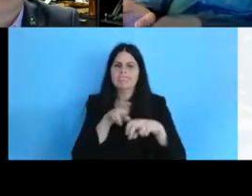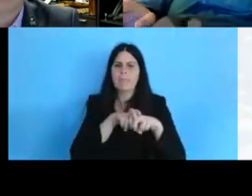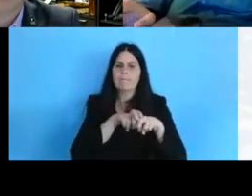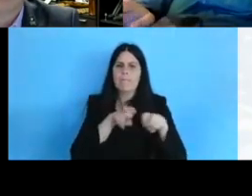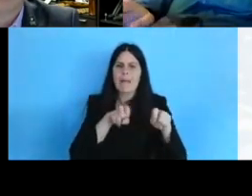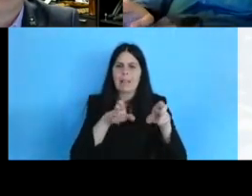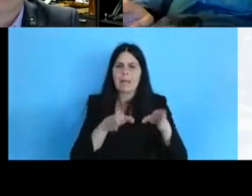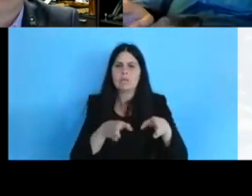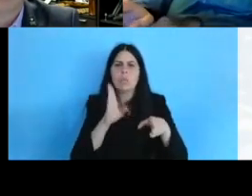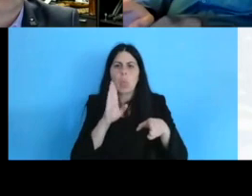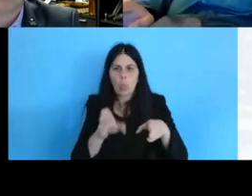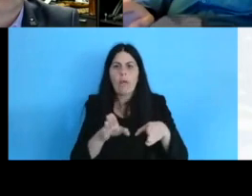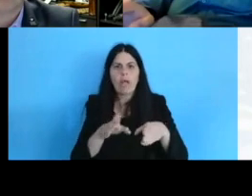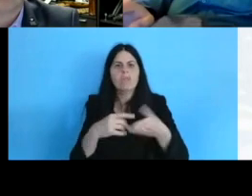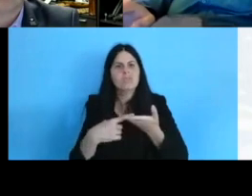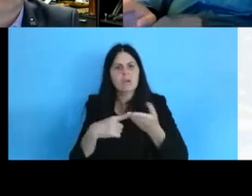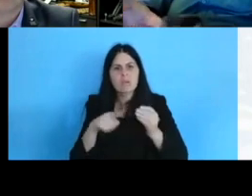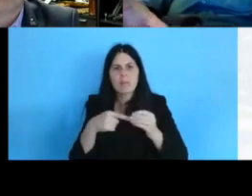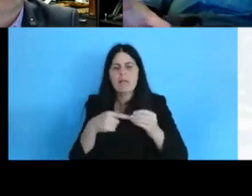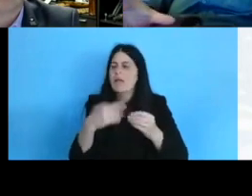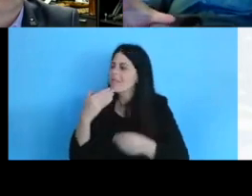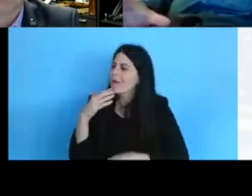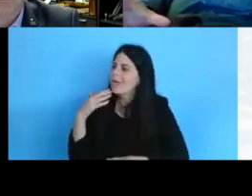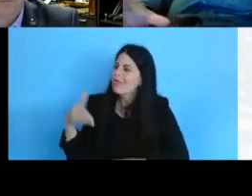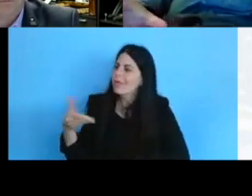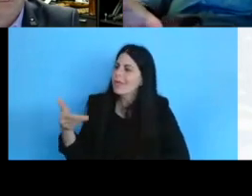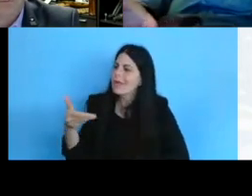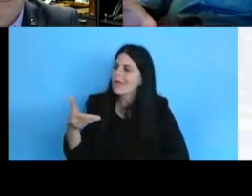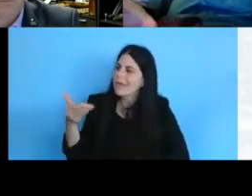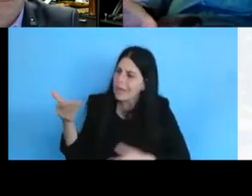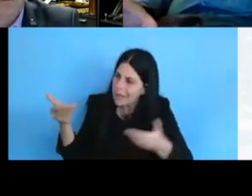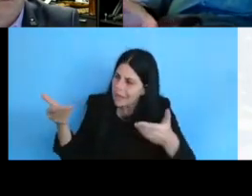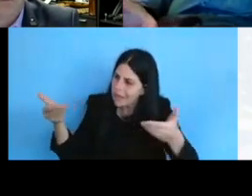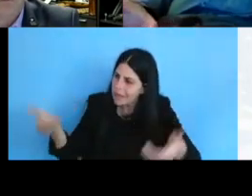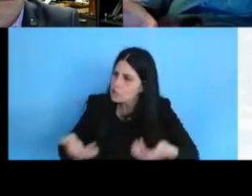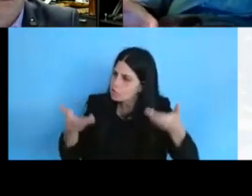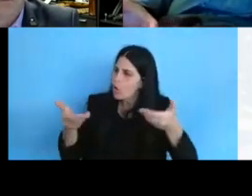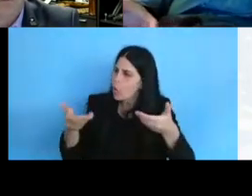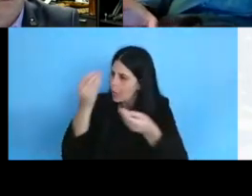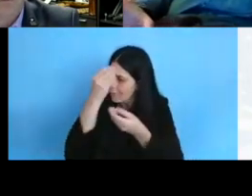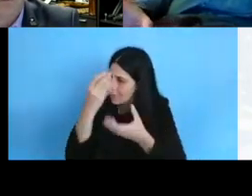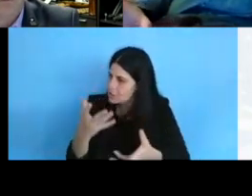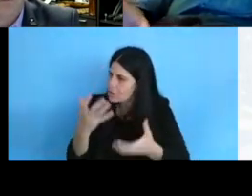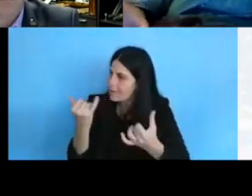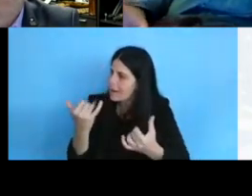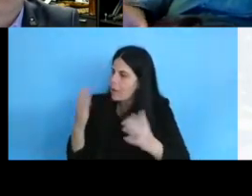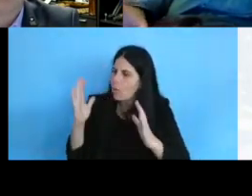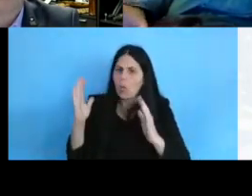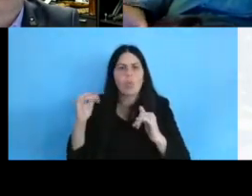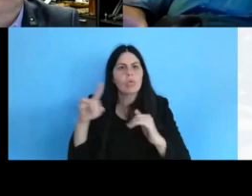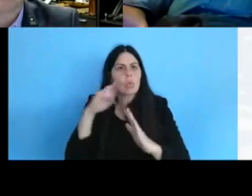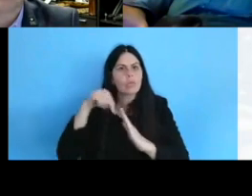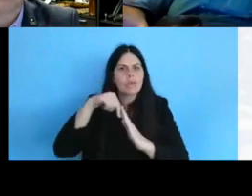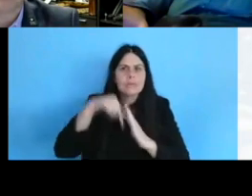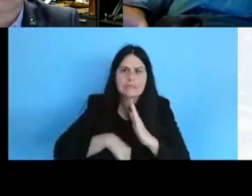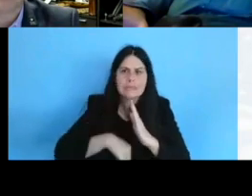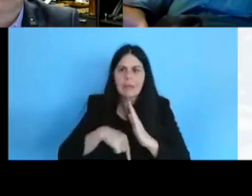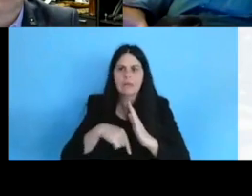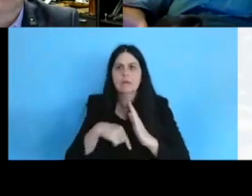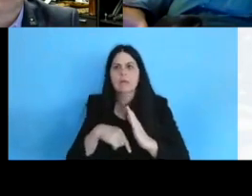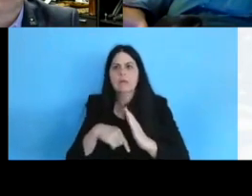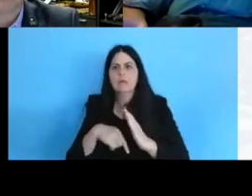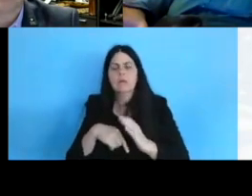the introductory information, and now we move on to what we really hope you're going to dig in, listen to, and learn from, which